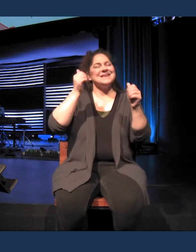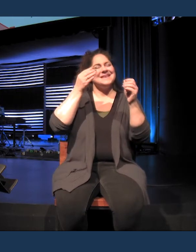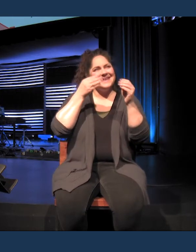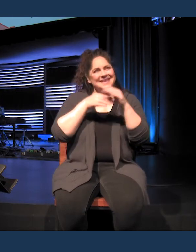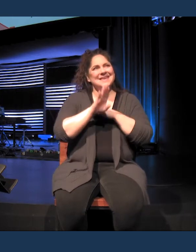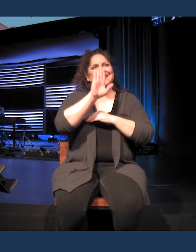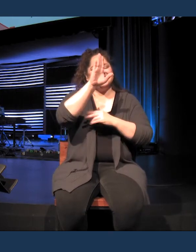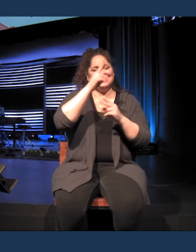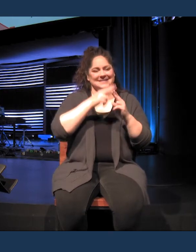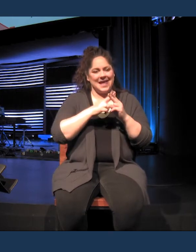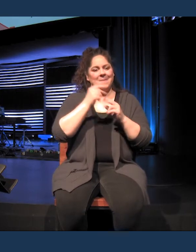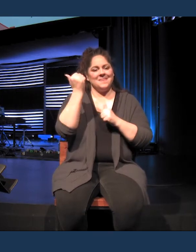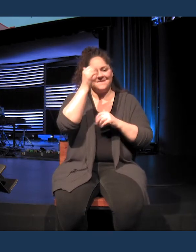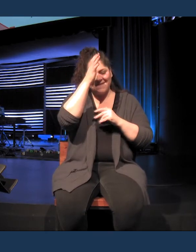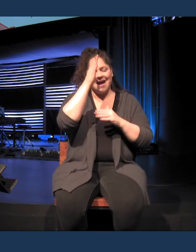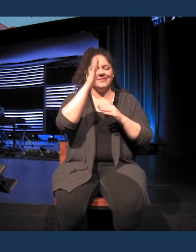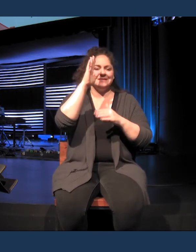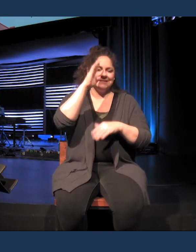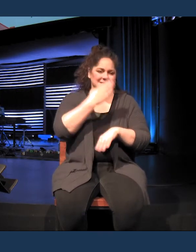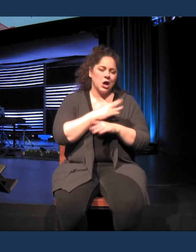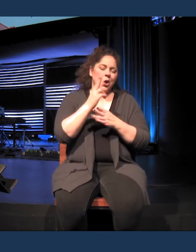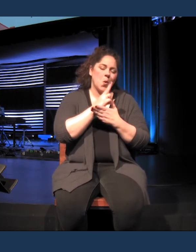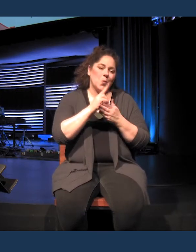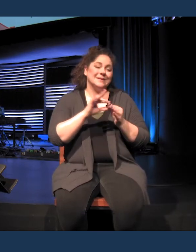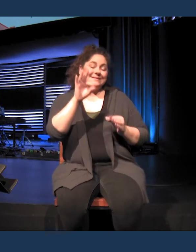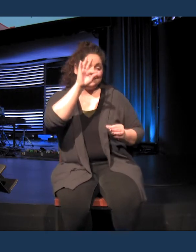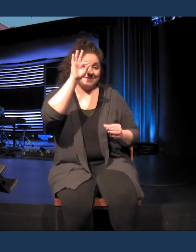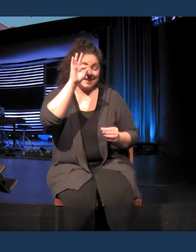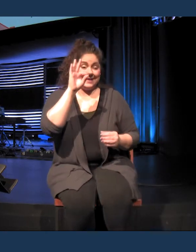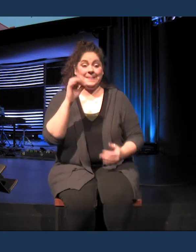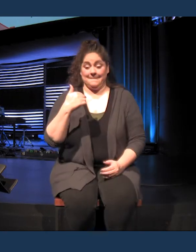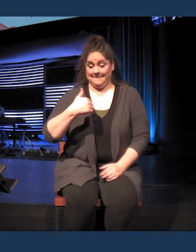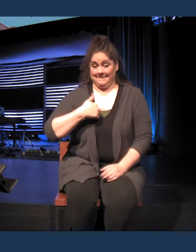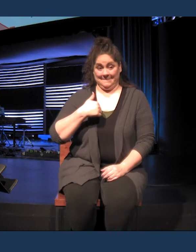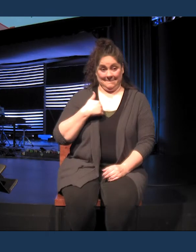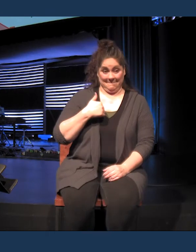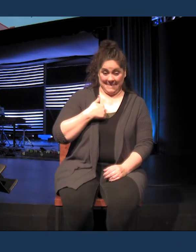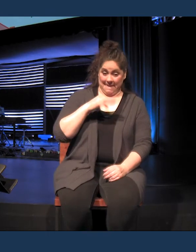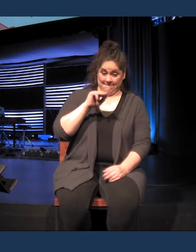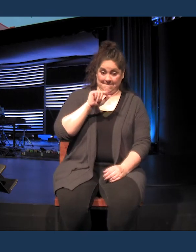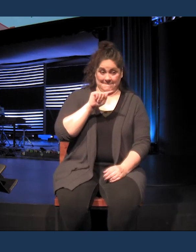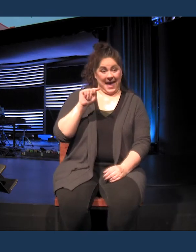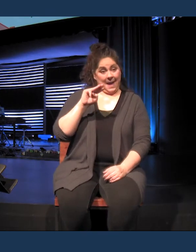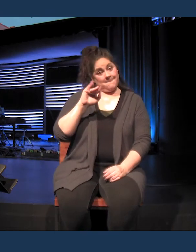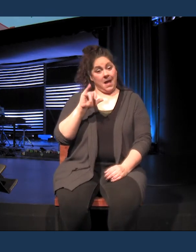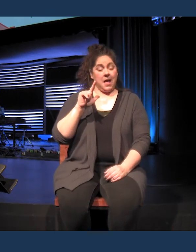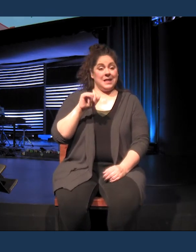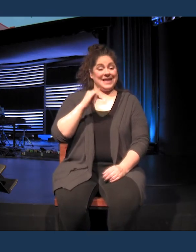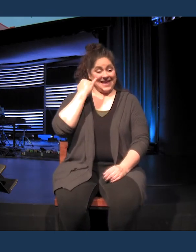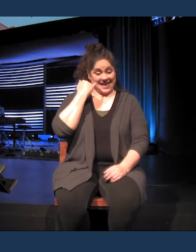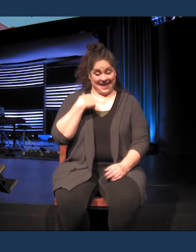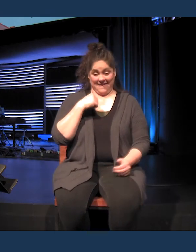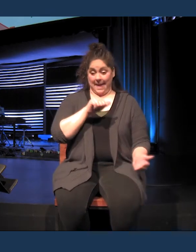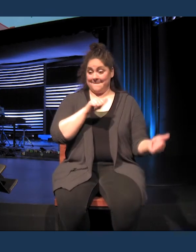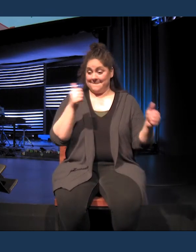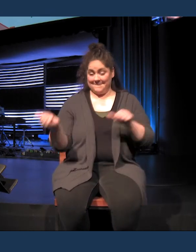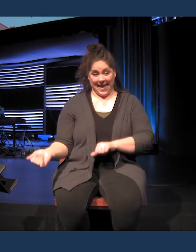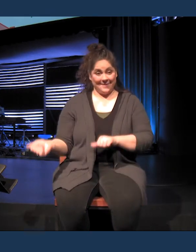the Father, Son, and Holy Spirit. That means that when Matt Mylan, the human being, was baptized, he is no